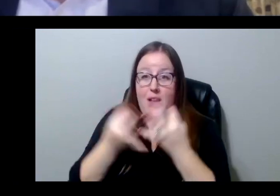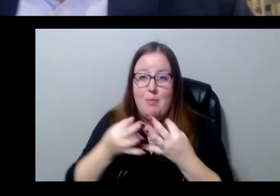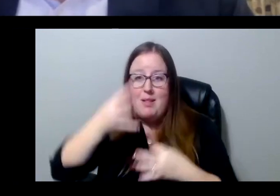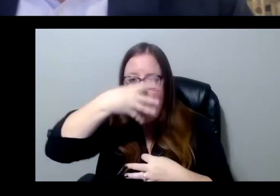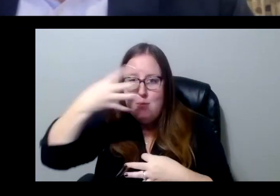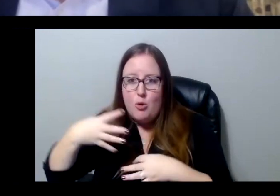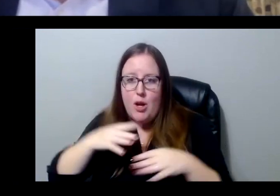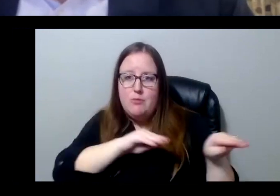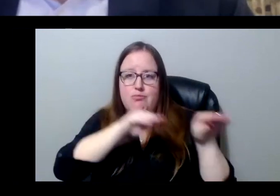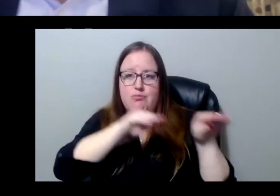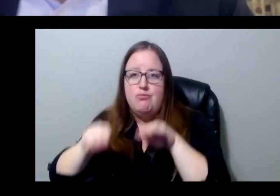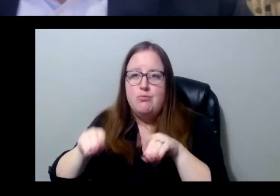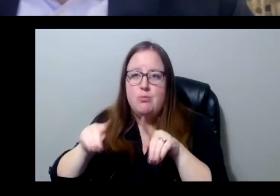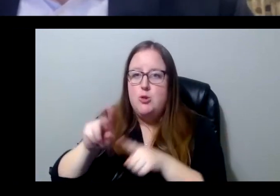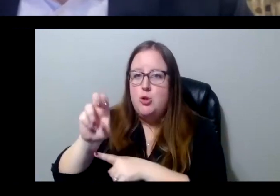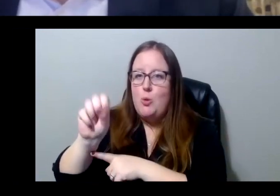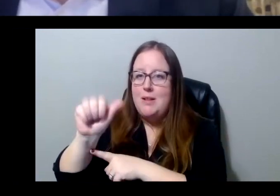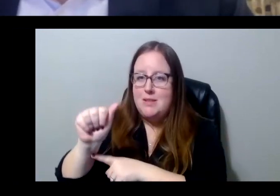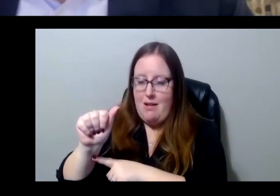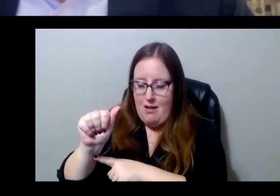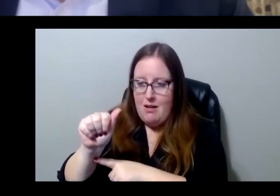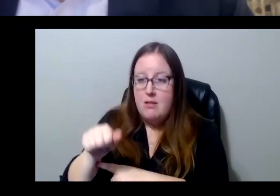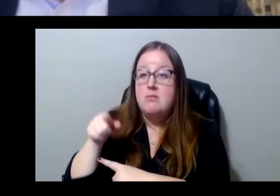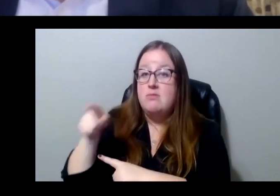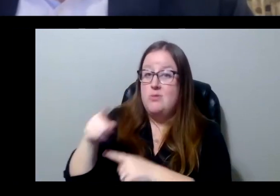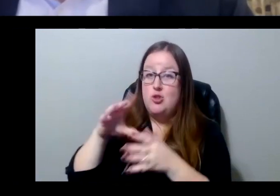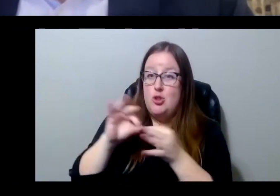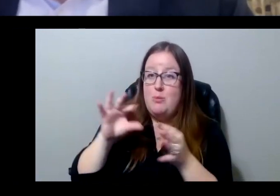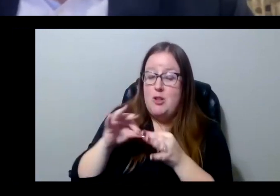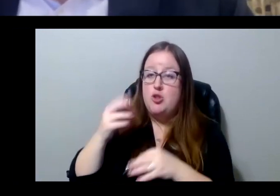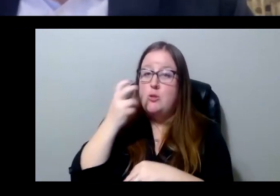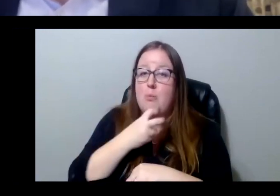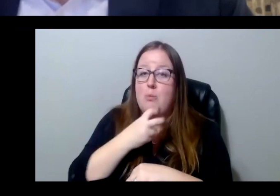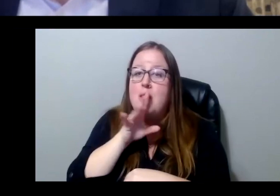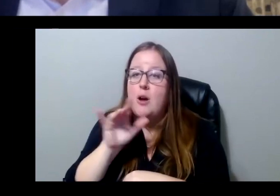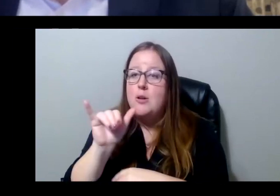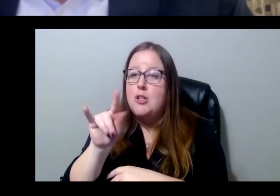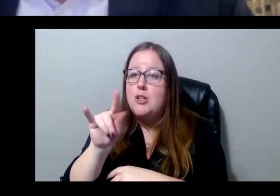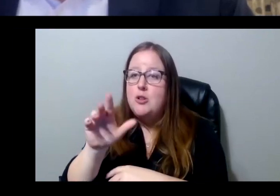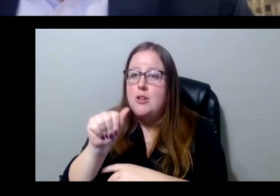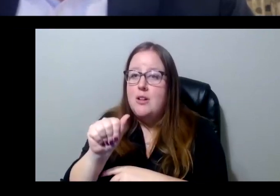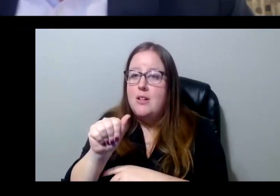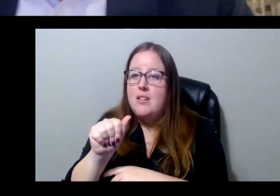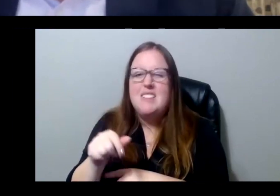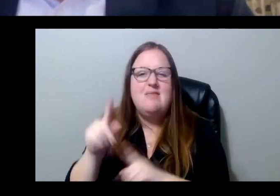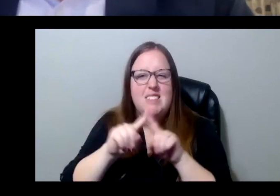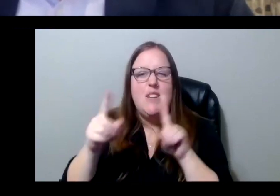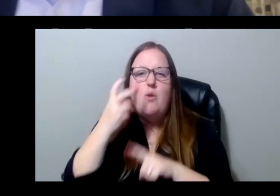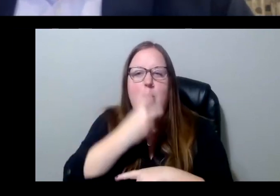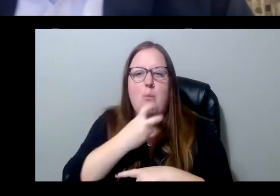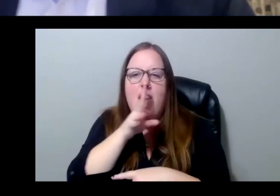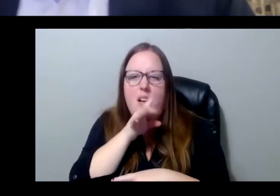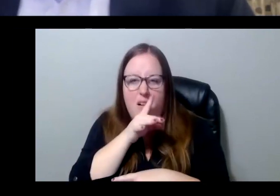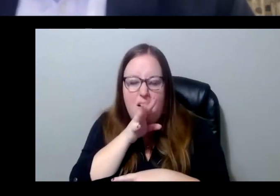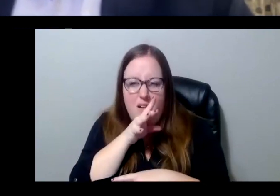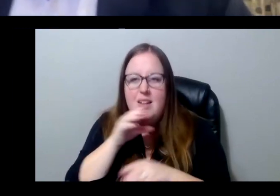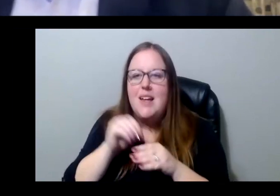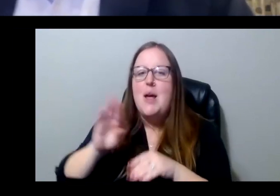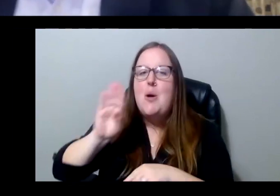specifically designed, as I said about the 7th grade social studies class that I taught, specifically designed to